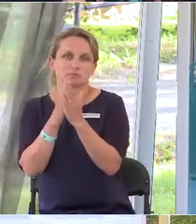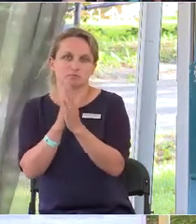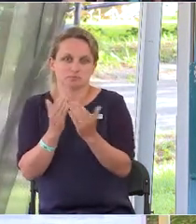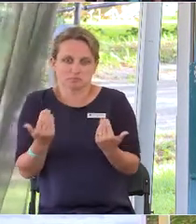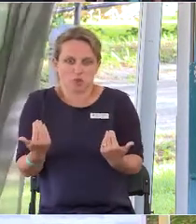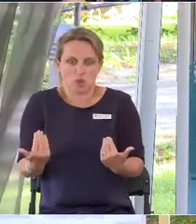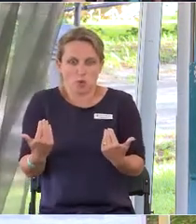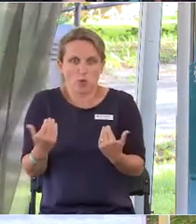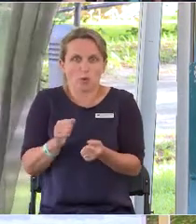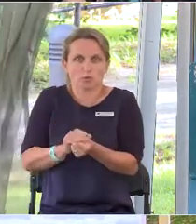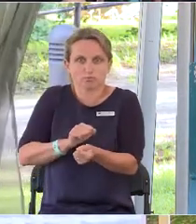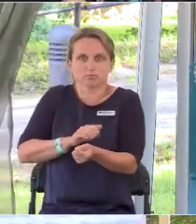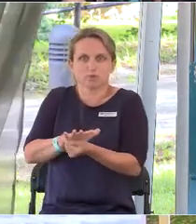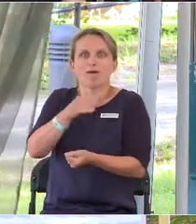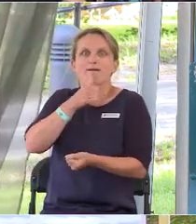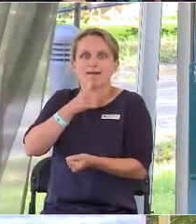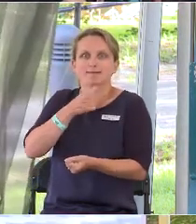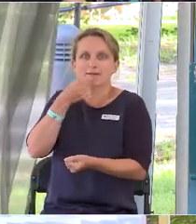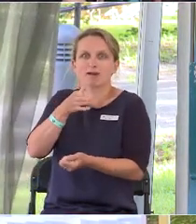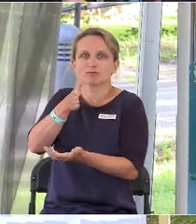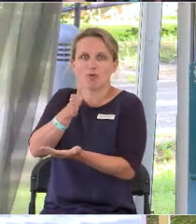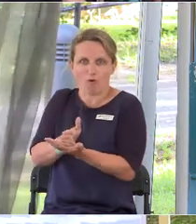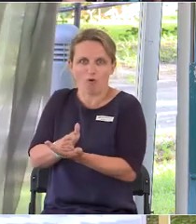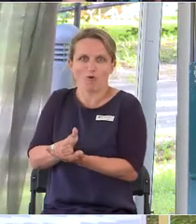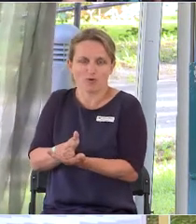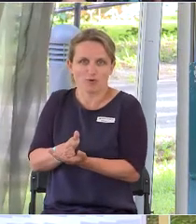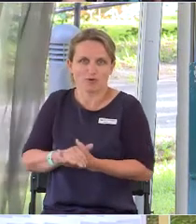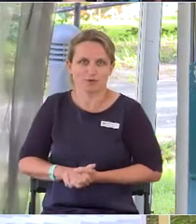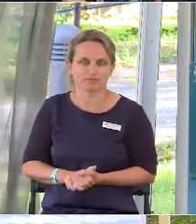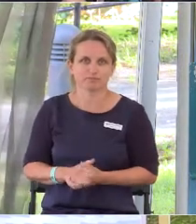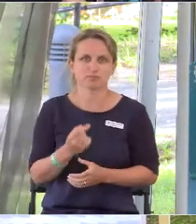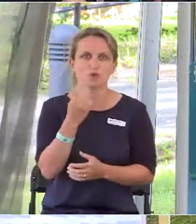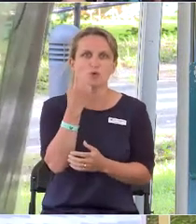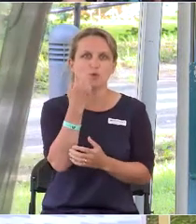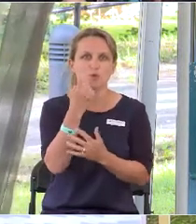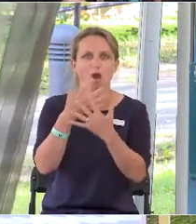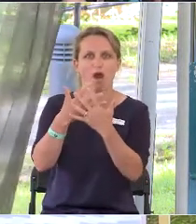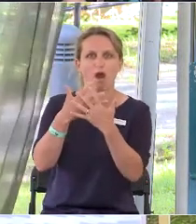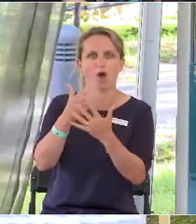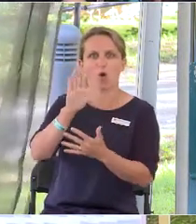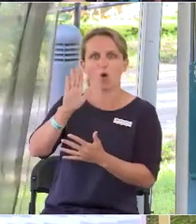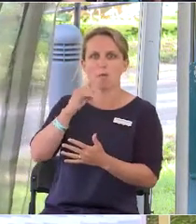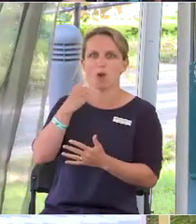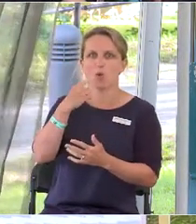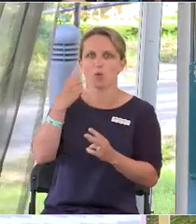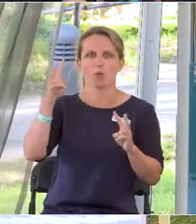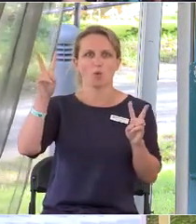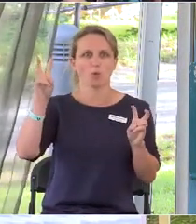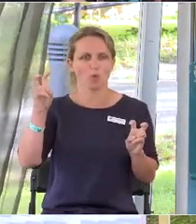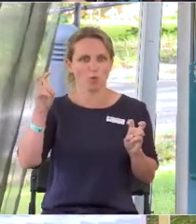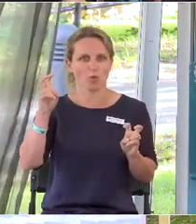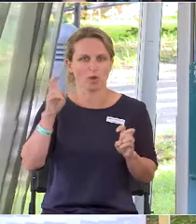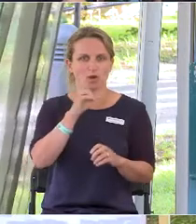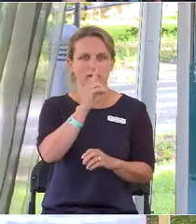now published in Estonia with the name Activist Mobile, and it is written by Pax America